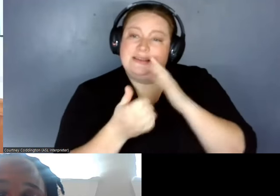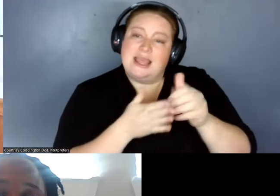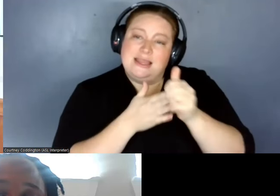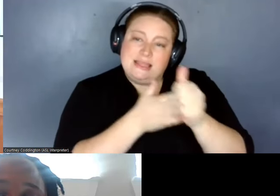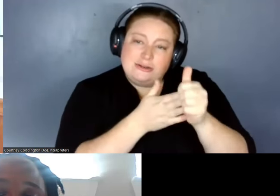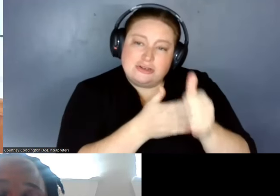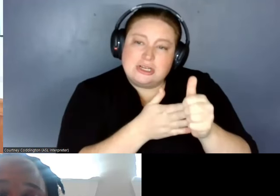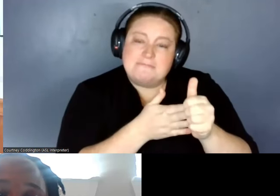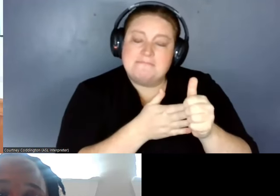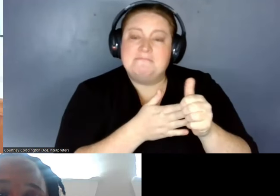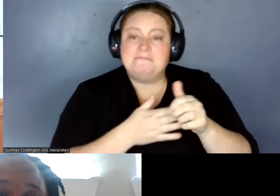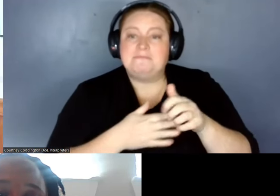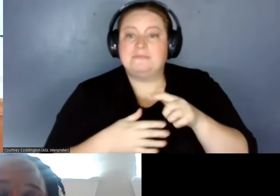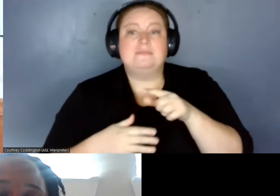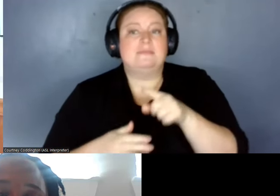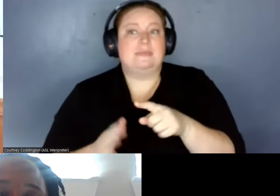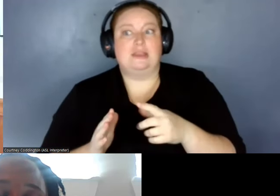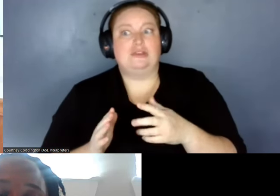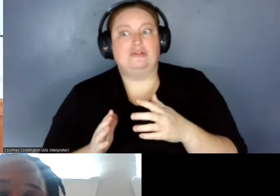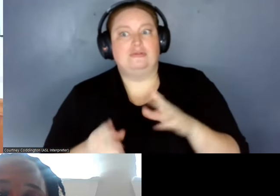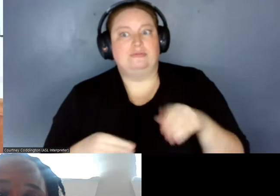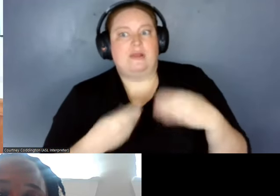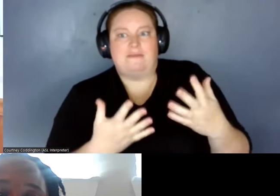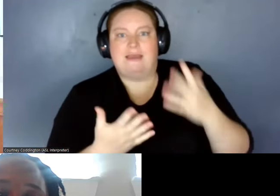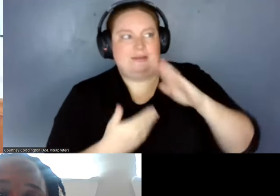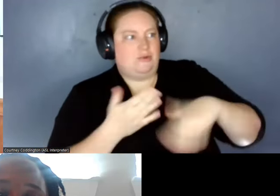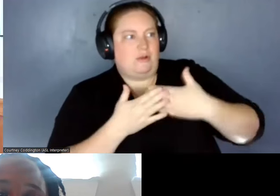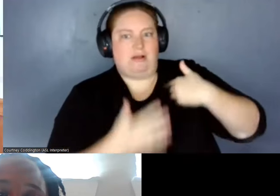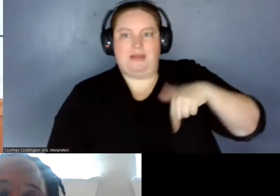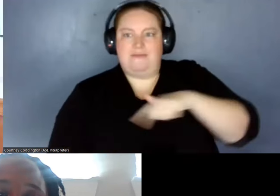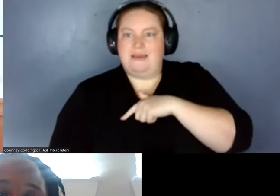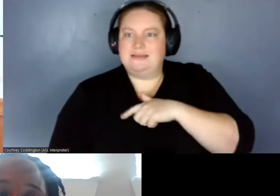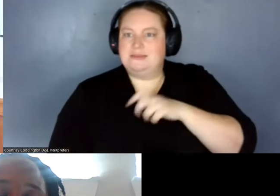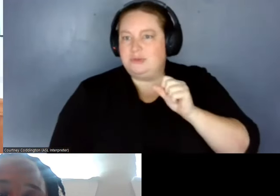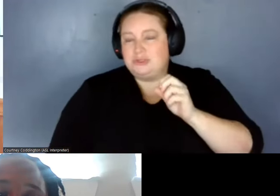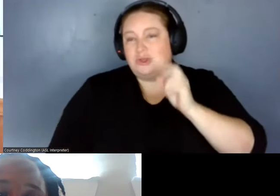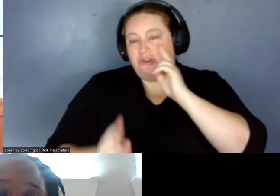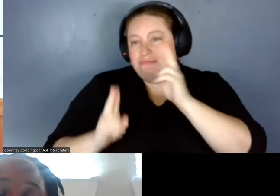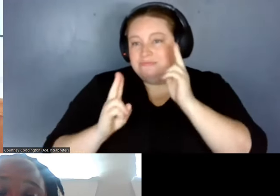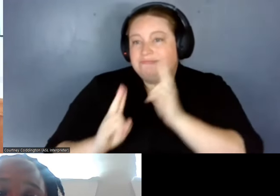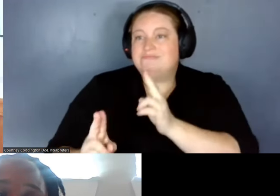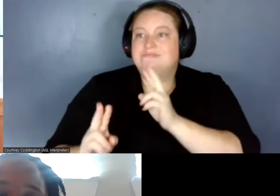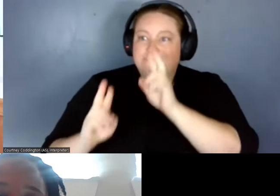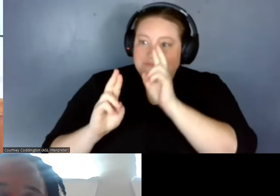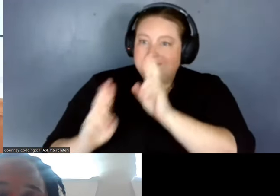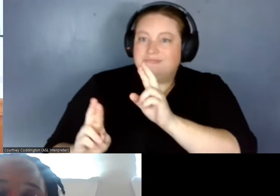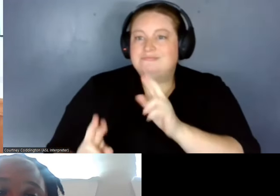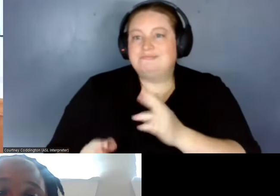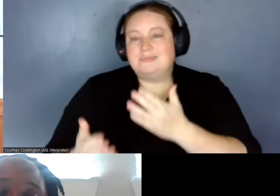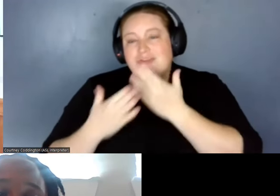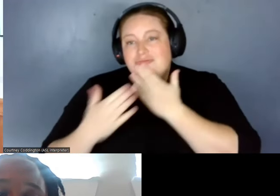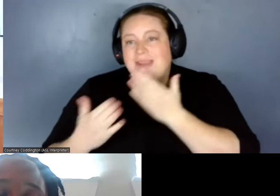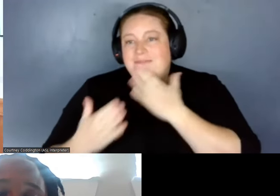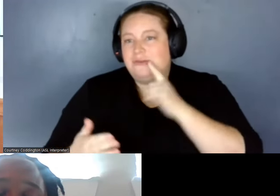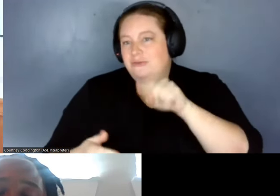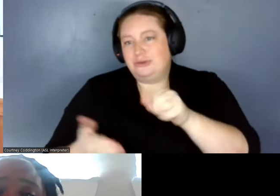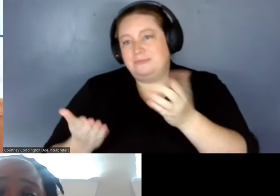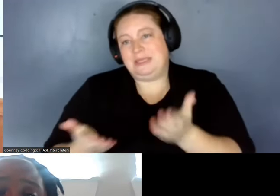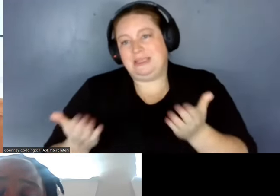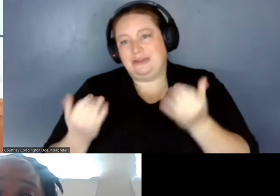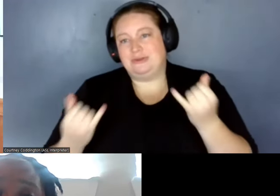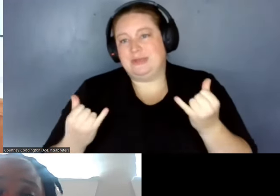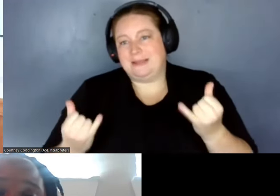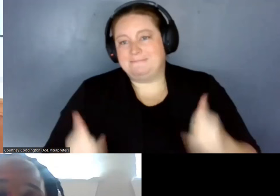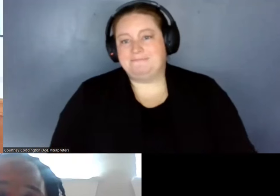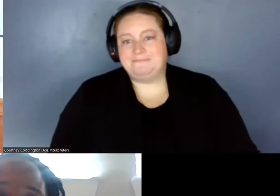you convey to all of us. We are so incredibly admirable and grateful to you for being here today.